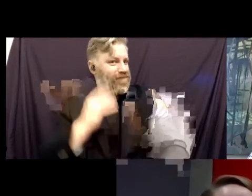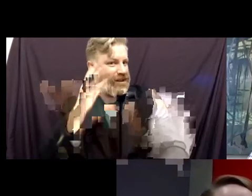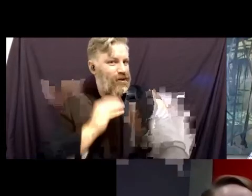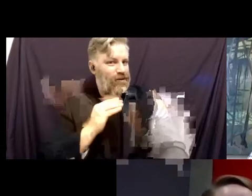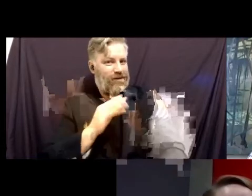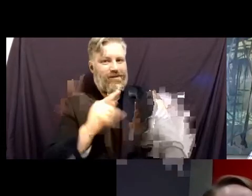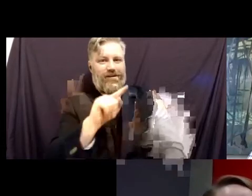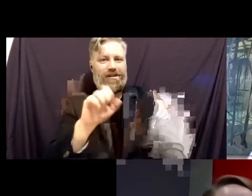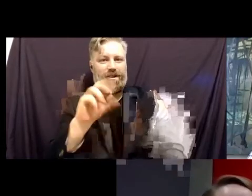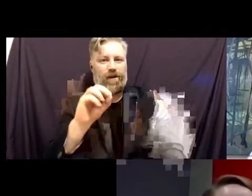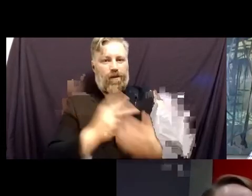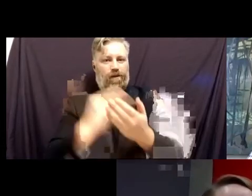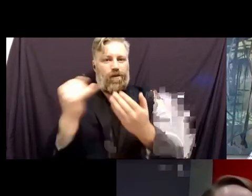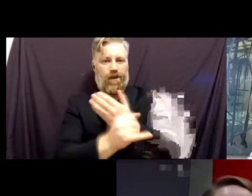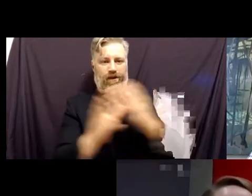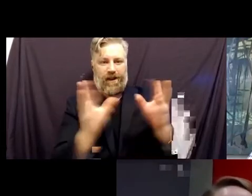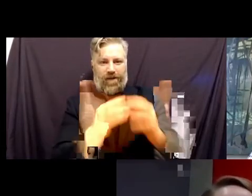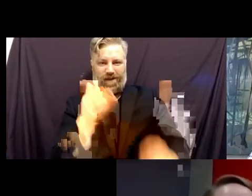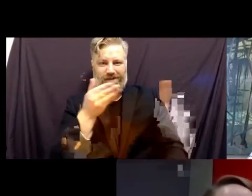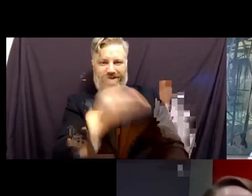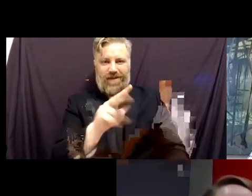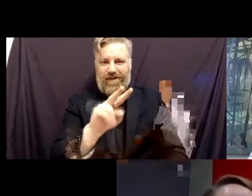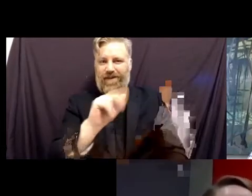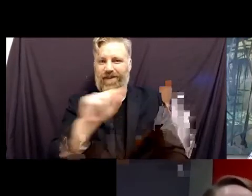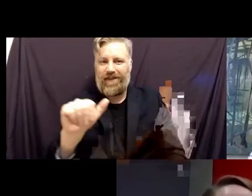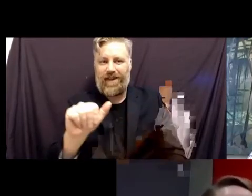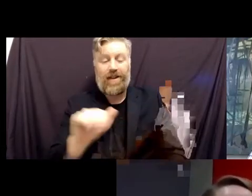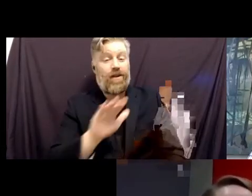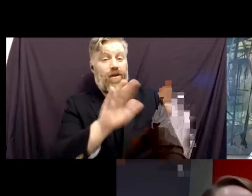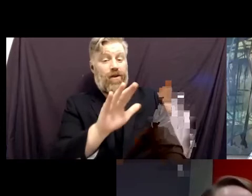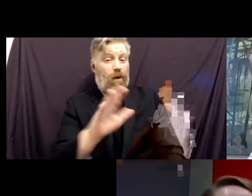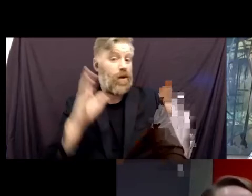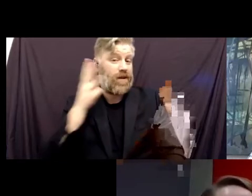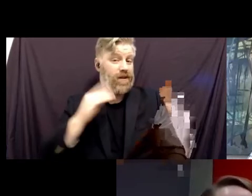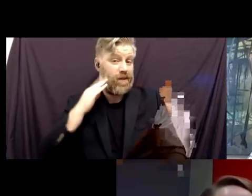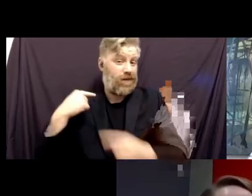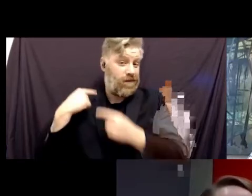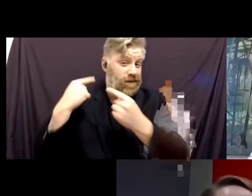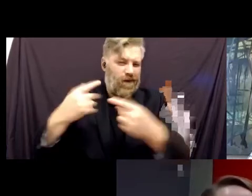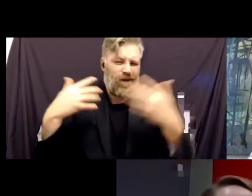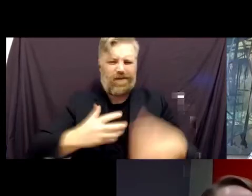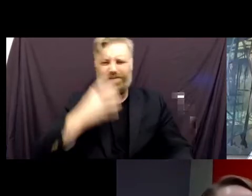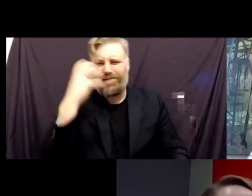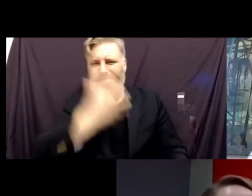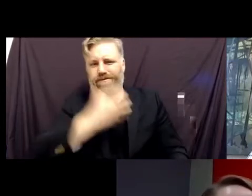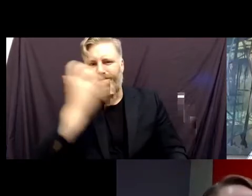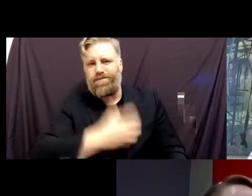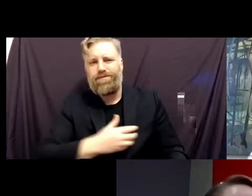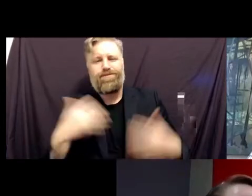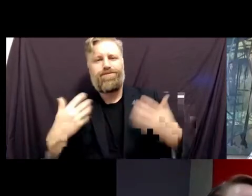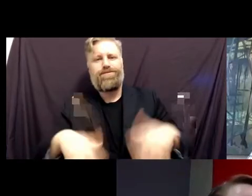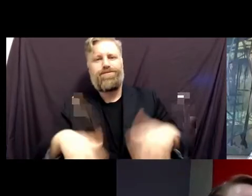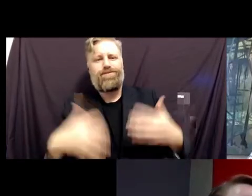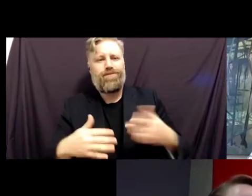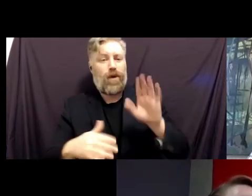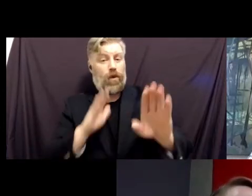so it's an amazing journey that you've had, and the impact and the significance, you know,